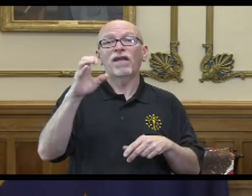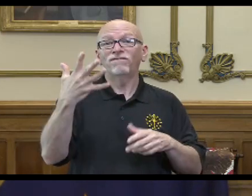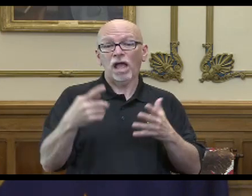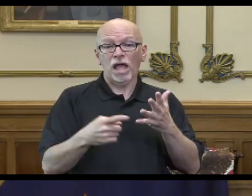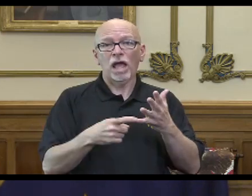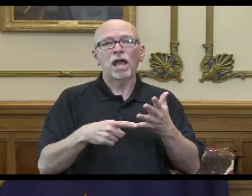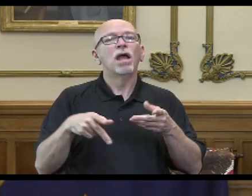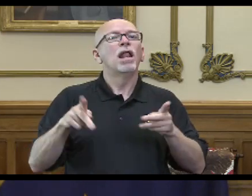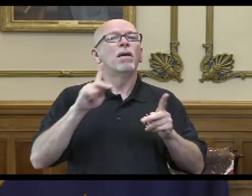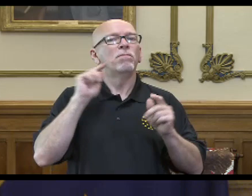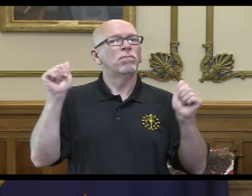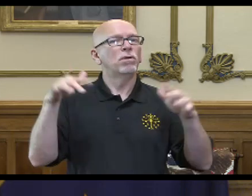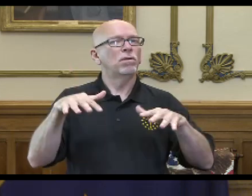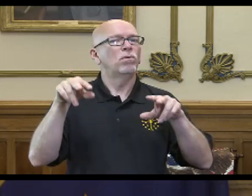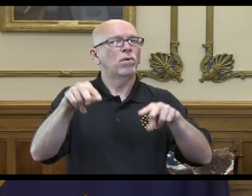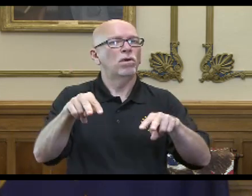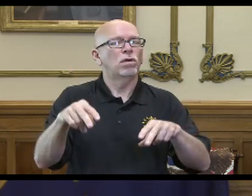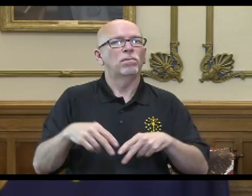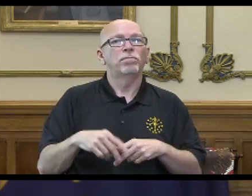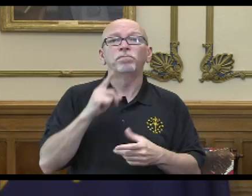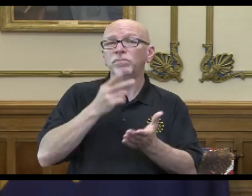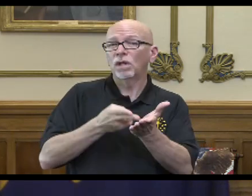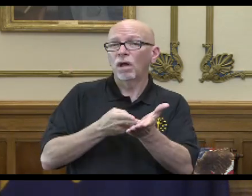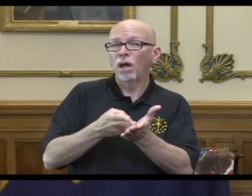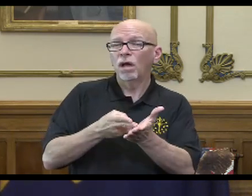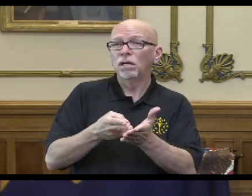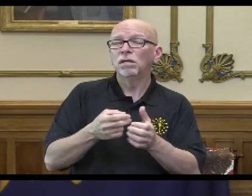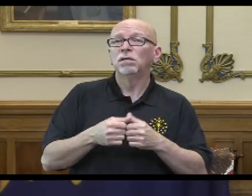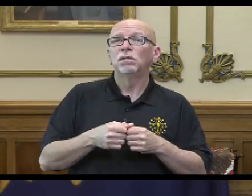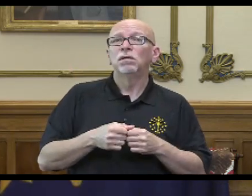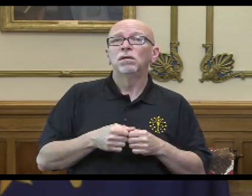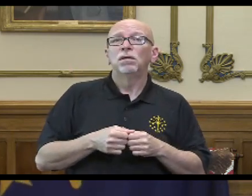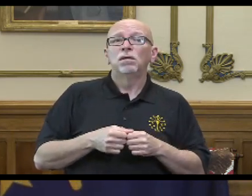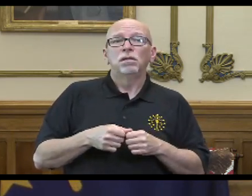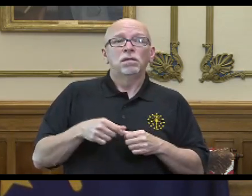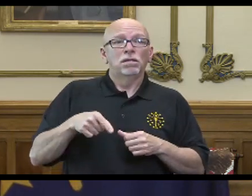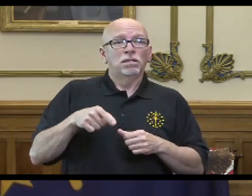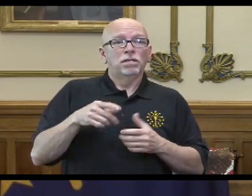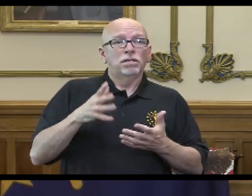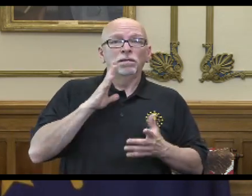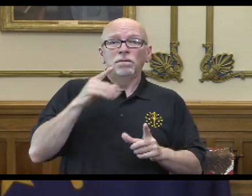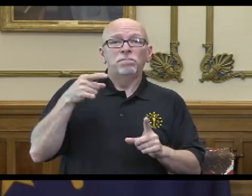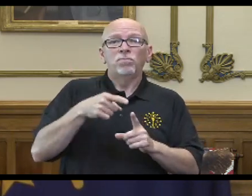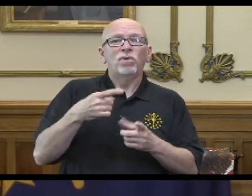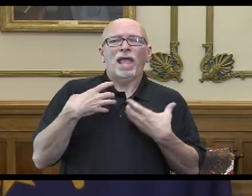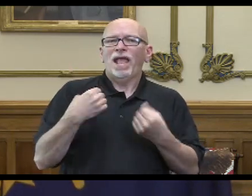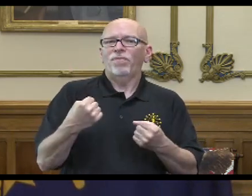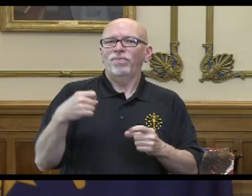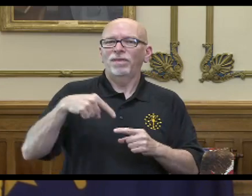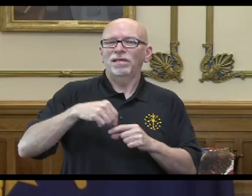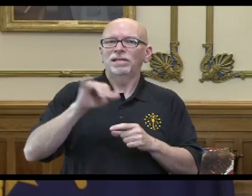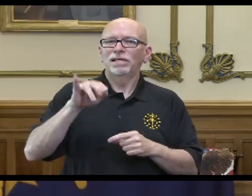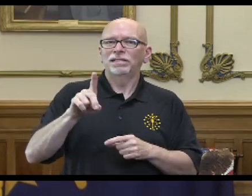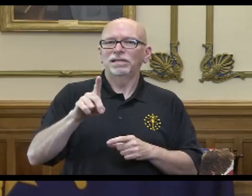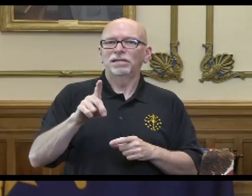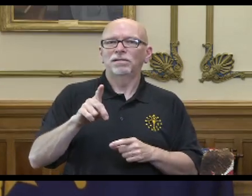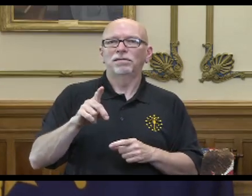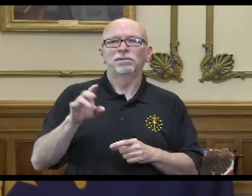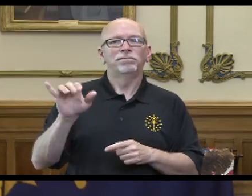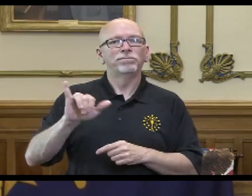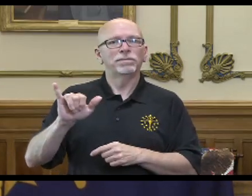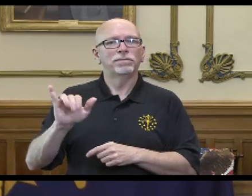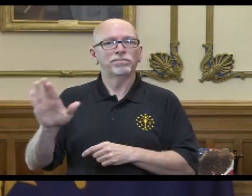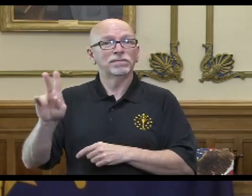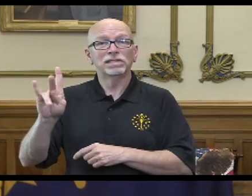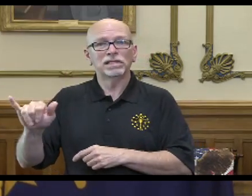with spectators. To be honest with you, this is all about health in the state of Indiana, as it is